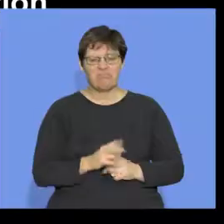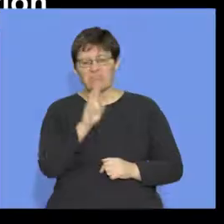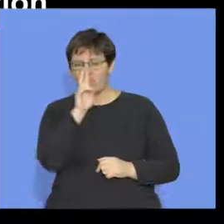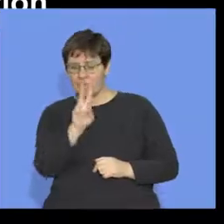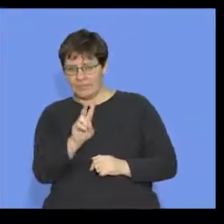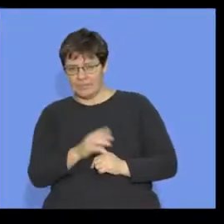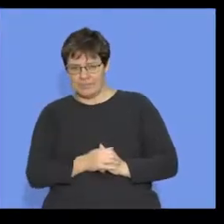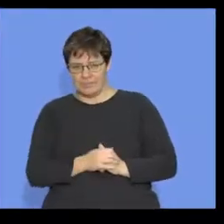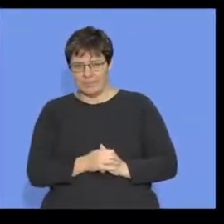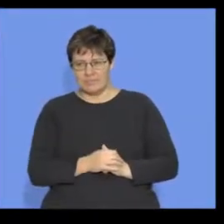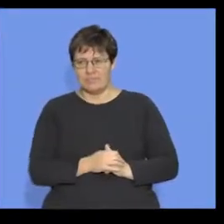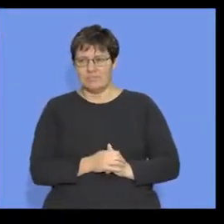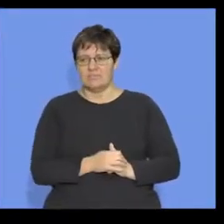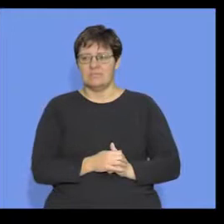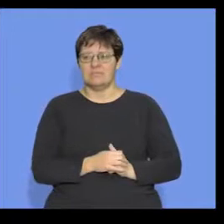have.